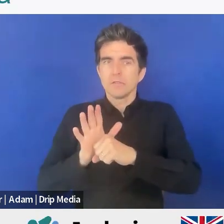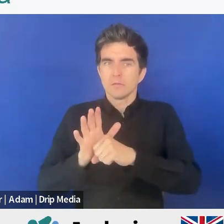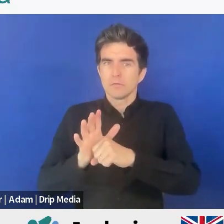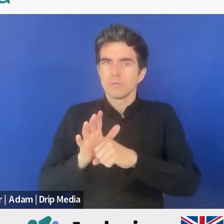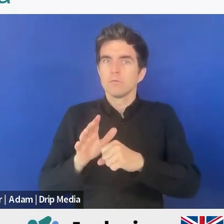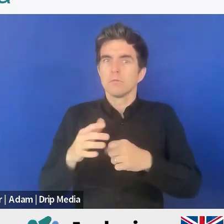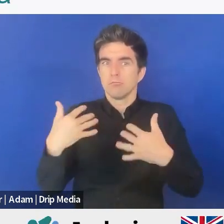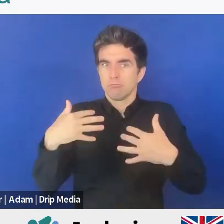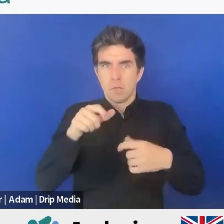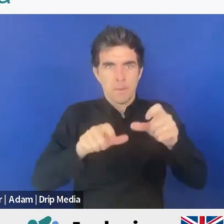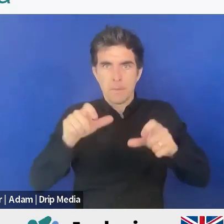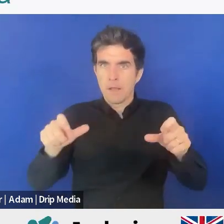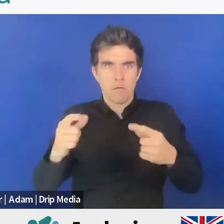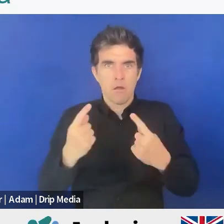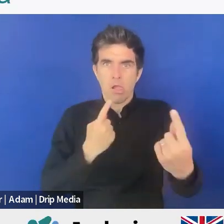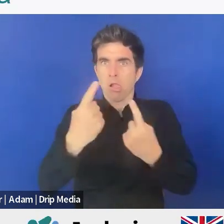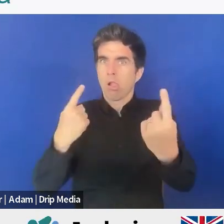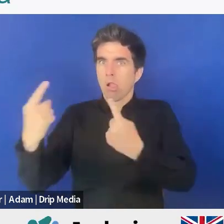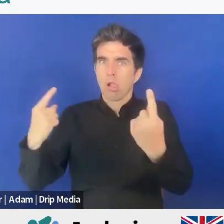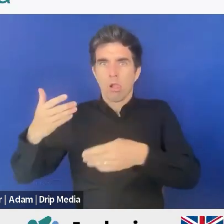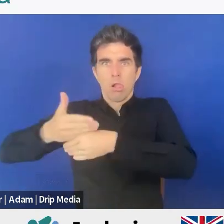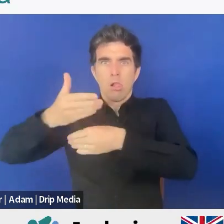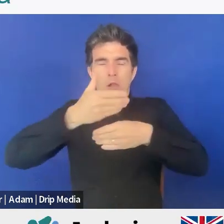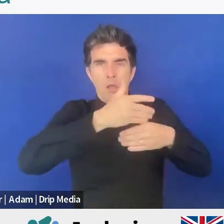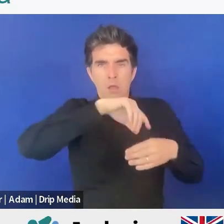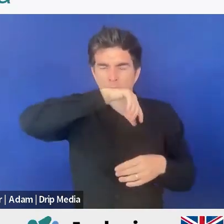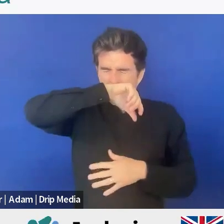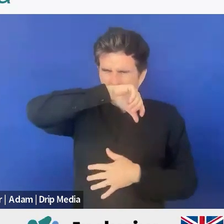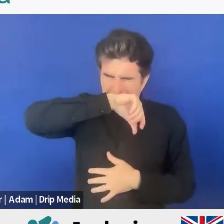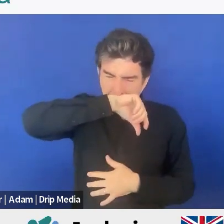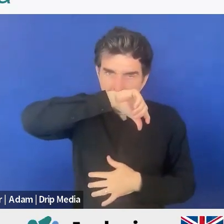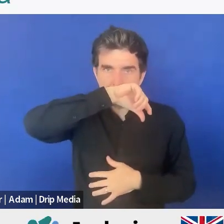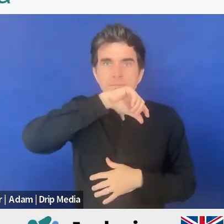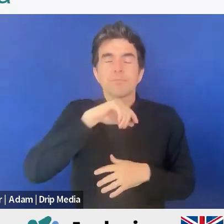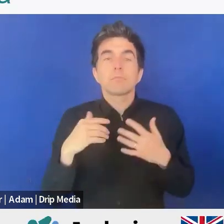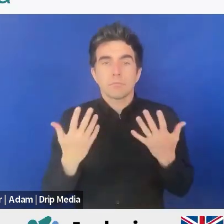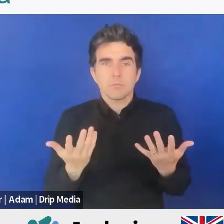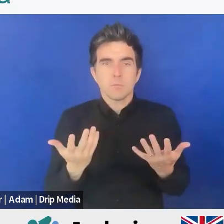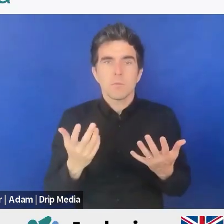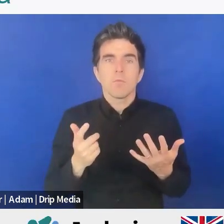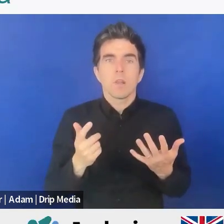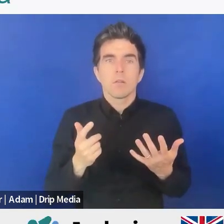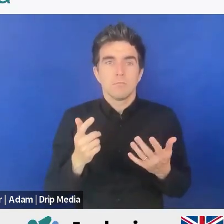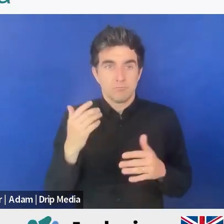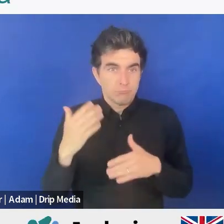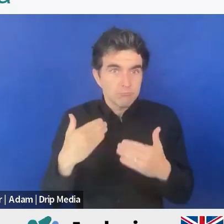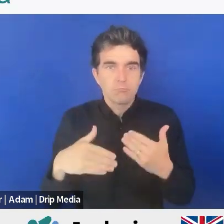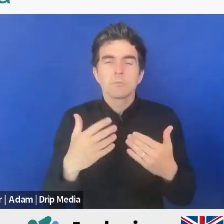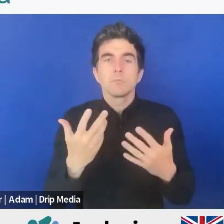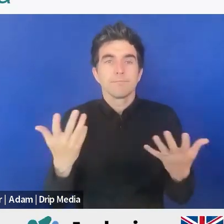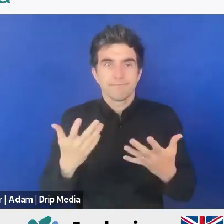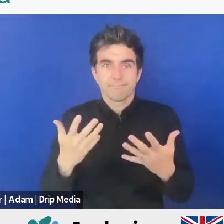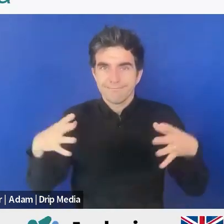tight lockdown in Nepal for a long time, where communities couldn't leave their homes, schools were shut, and a great deal